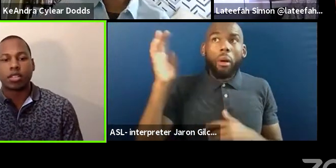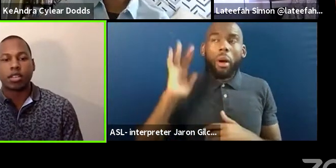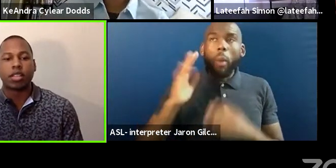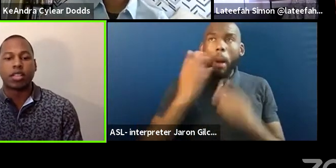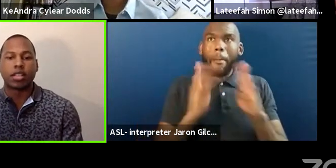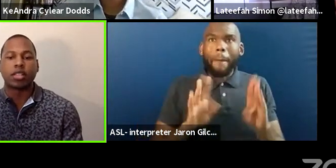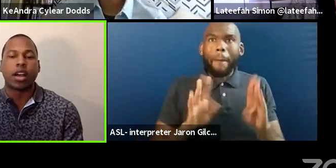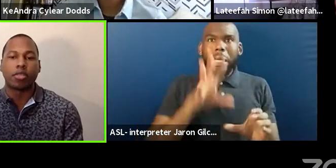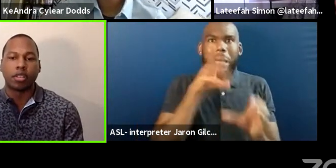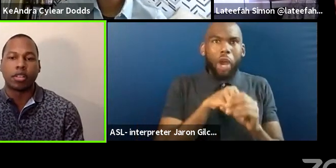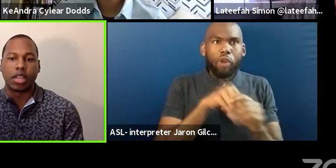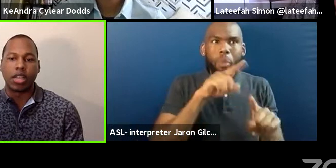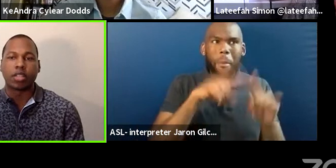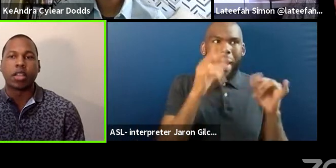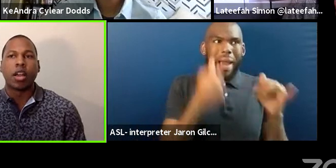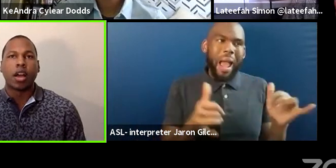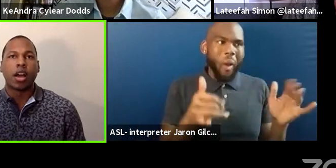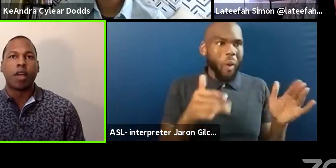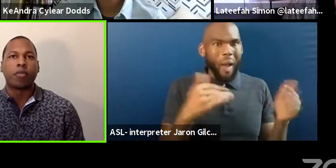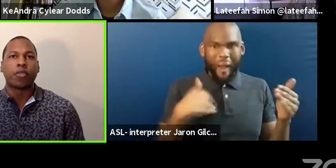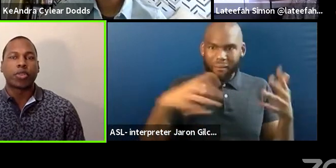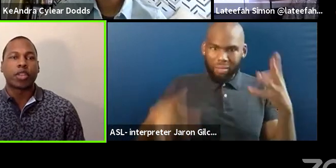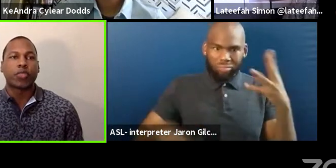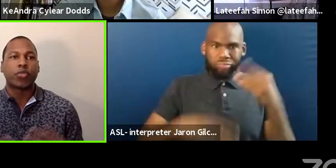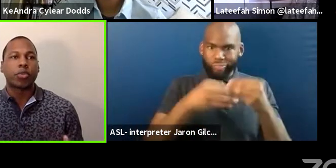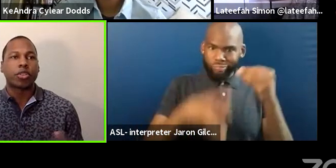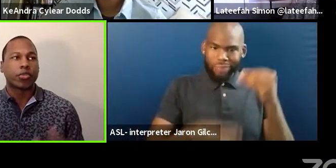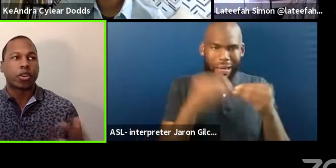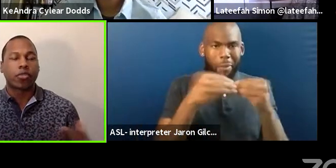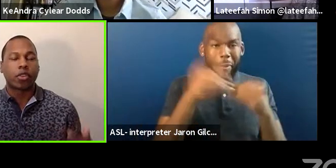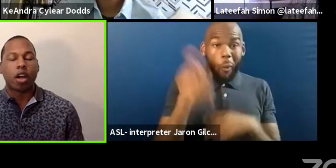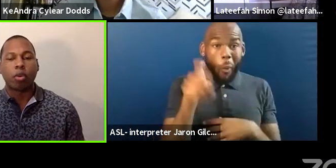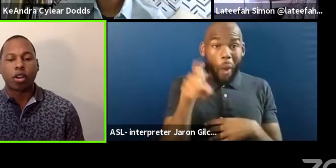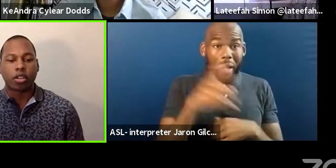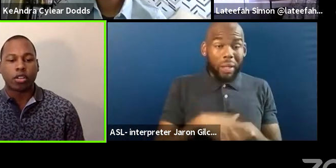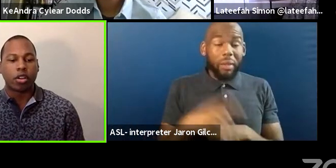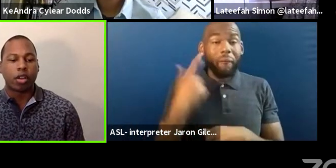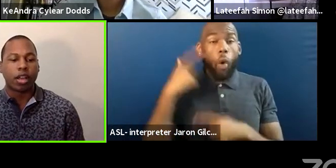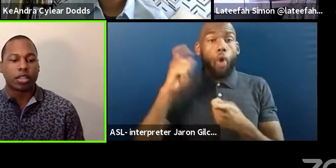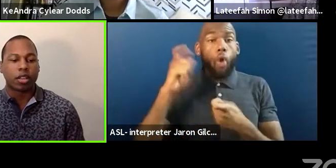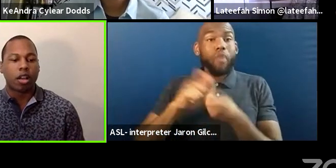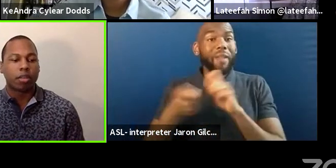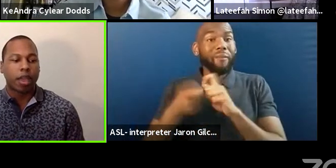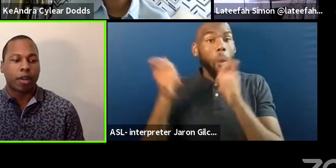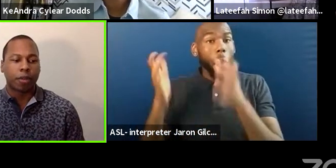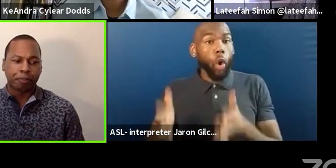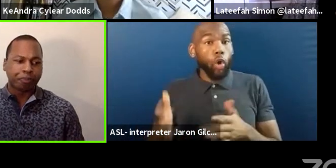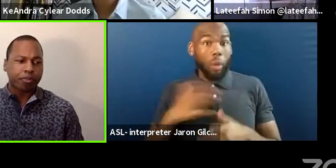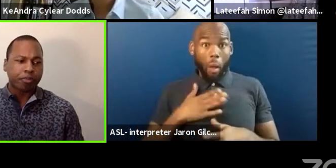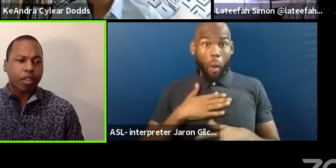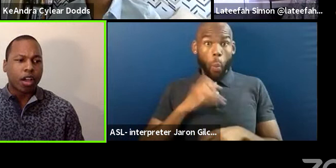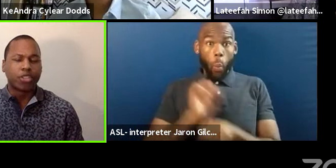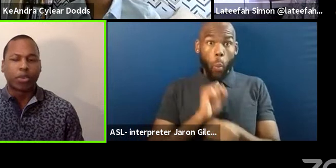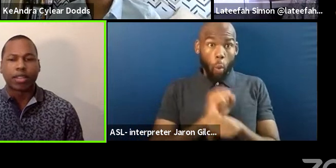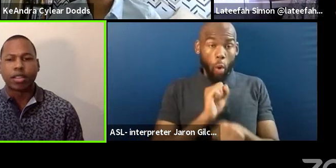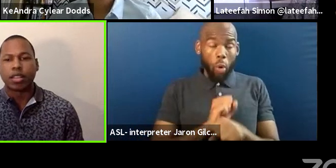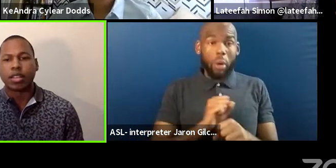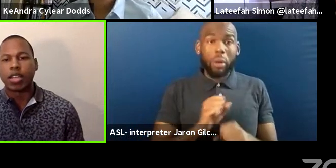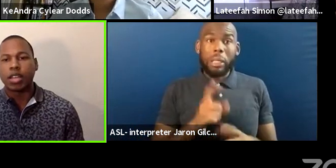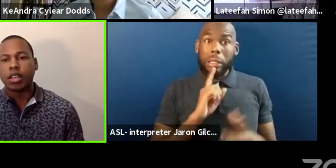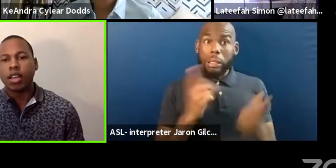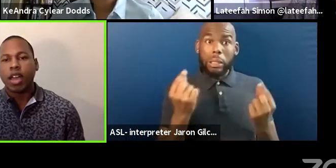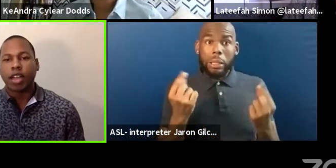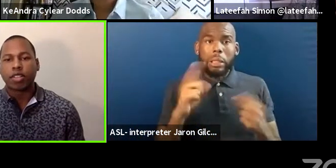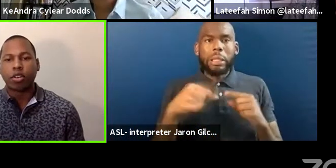now needs to attend to other needs? For Transformers, for our work, it's all about addressing